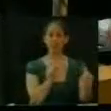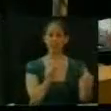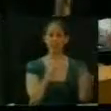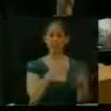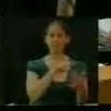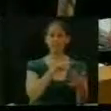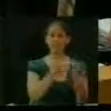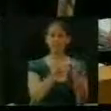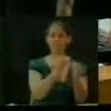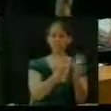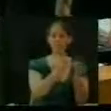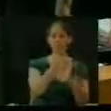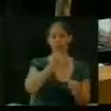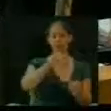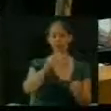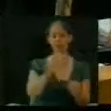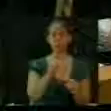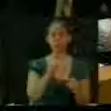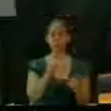all the time.